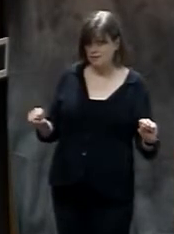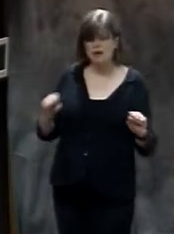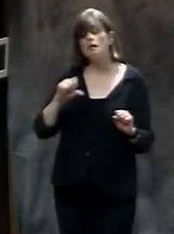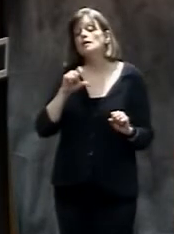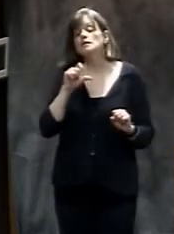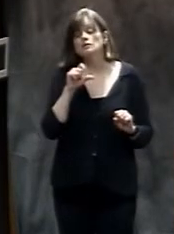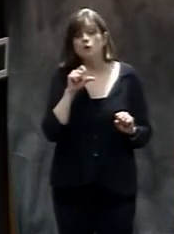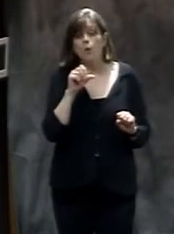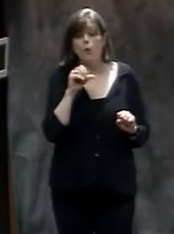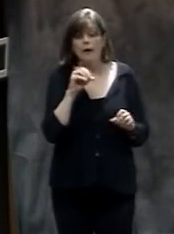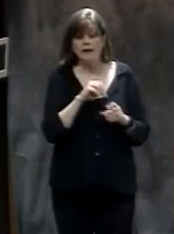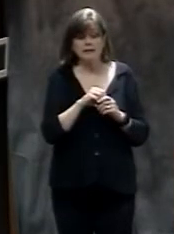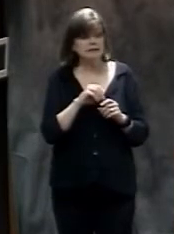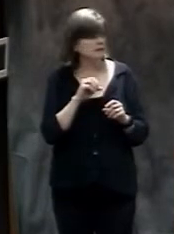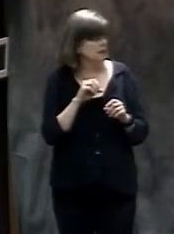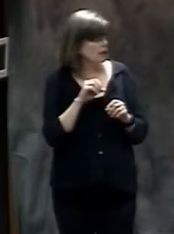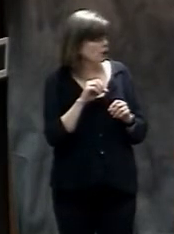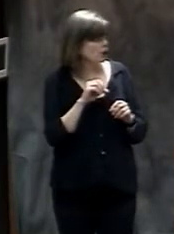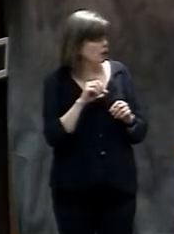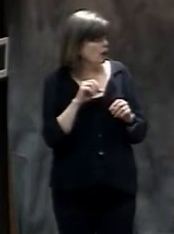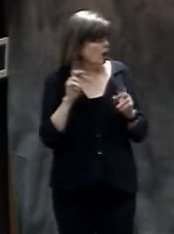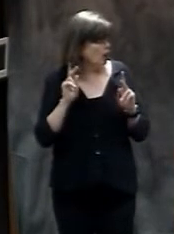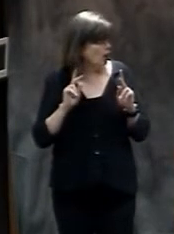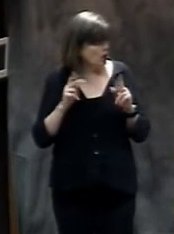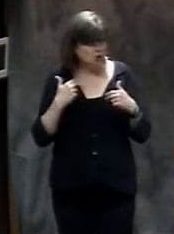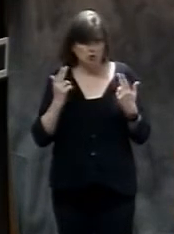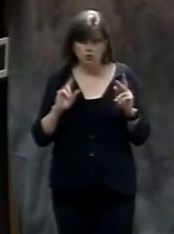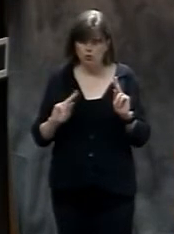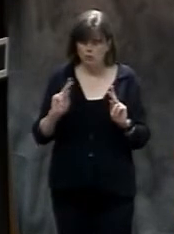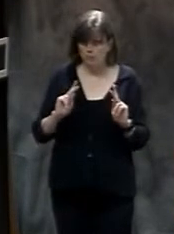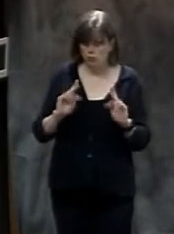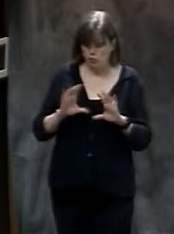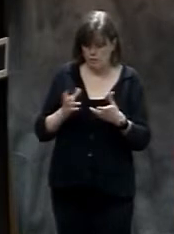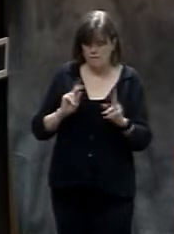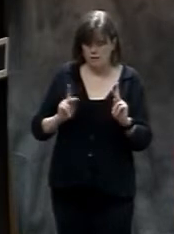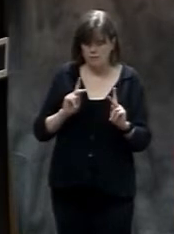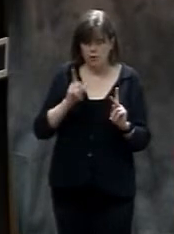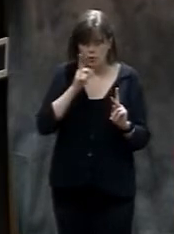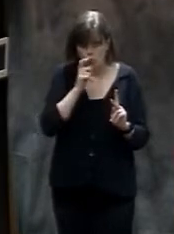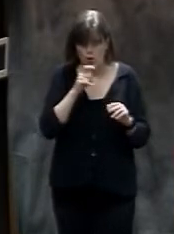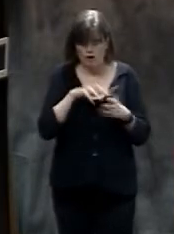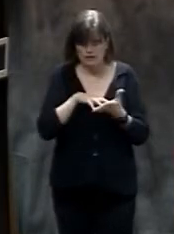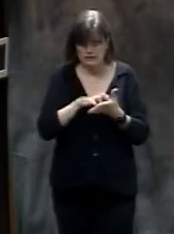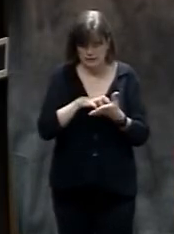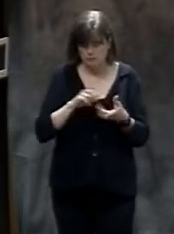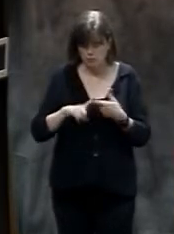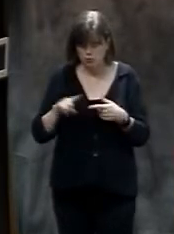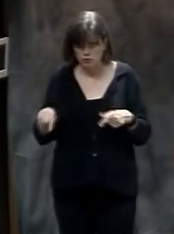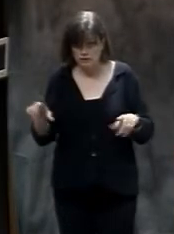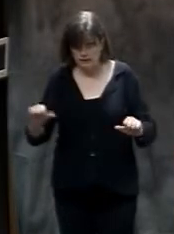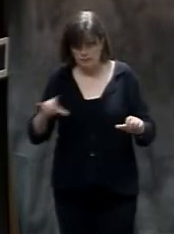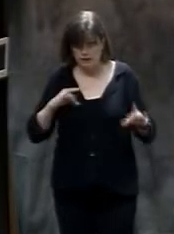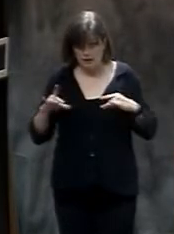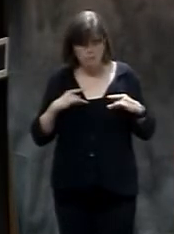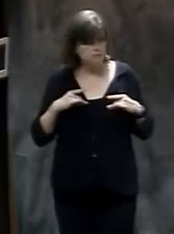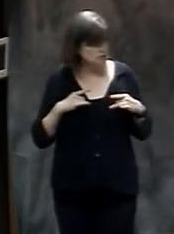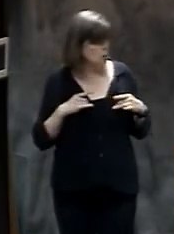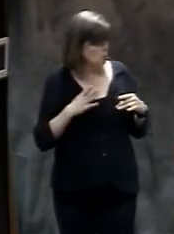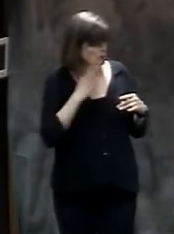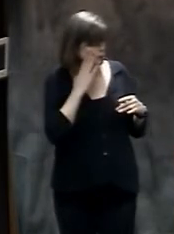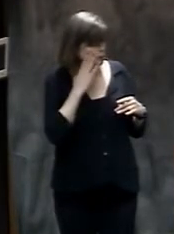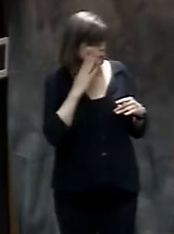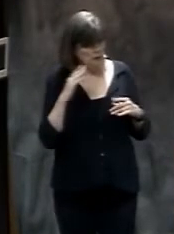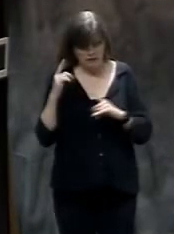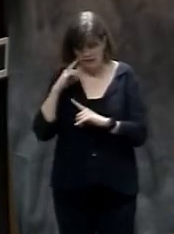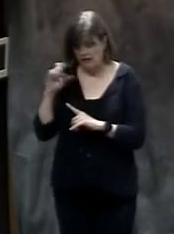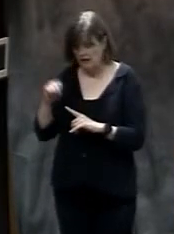so we assume that people are immunologically naive. Key West, we know there has been transmission, so people are susceptible. How about